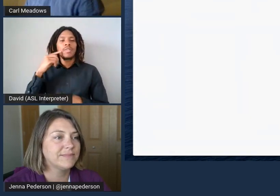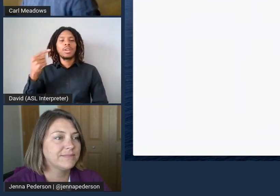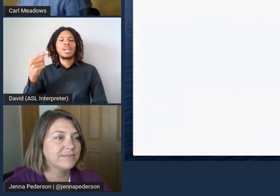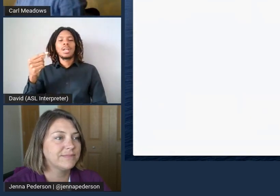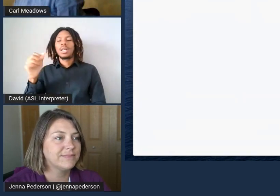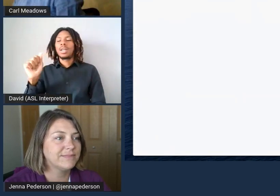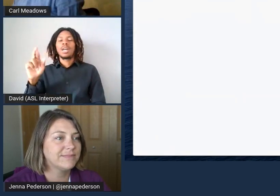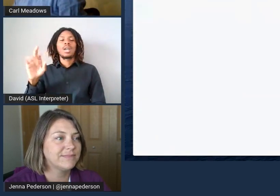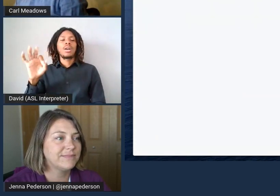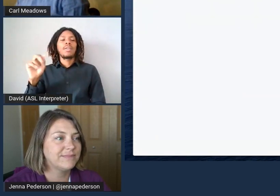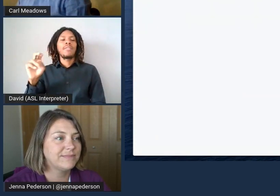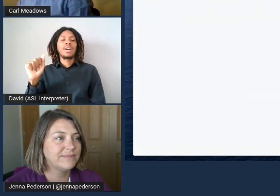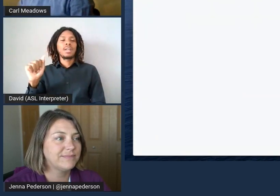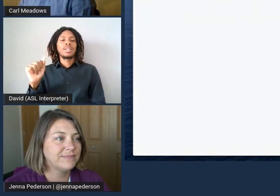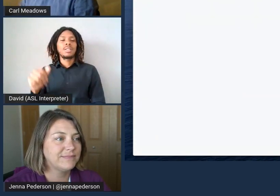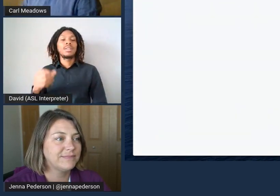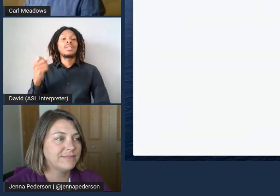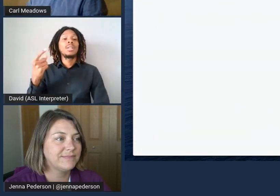fact,